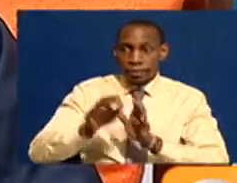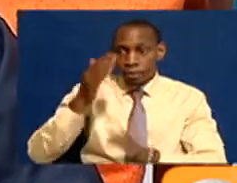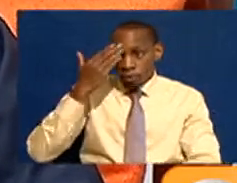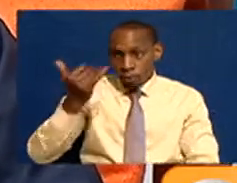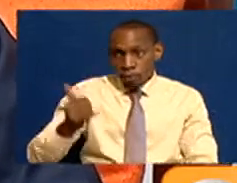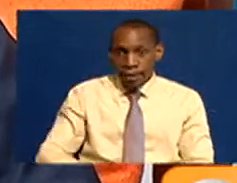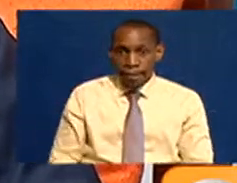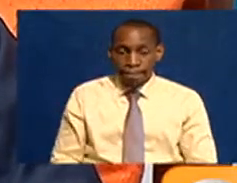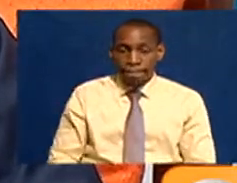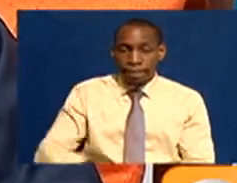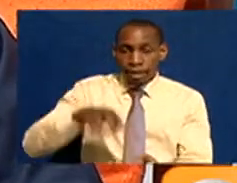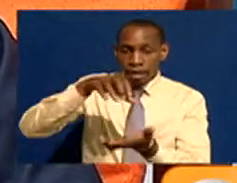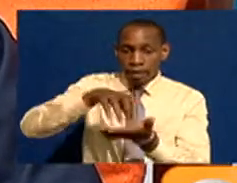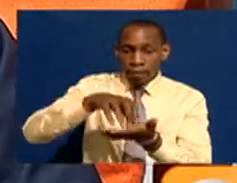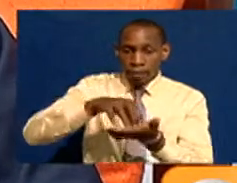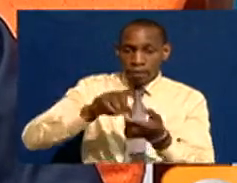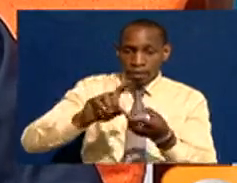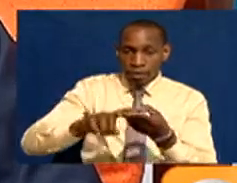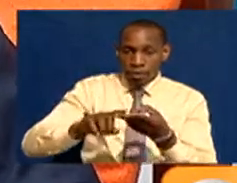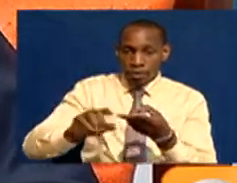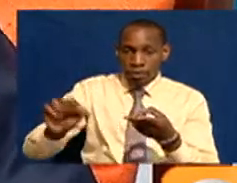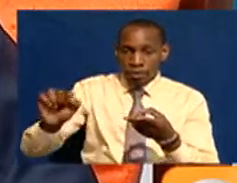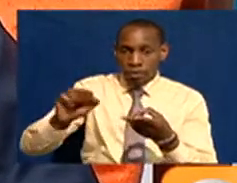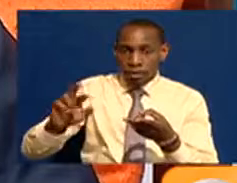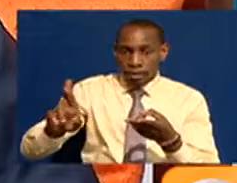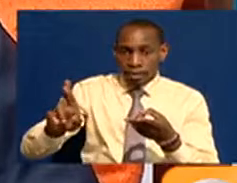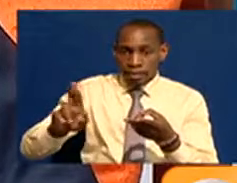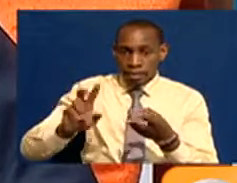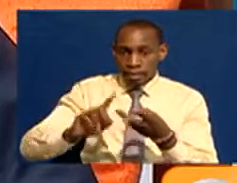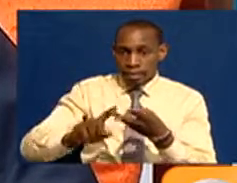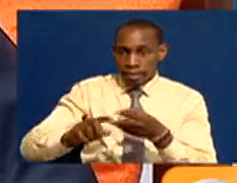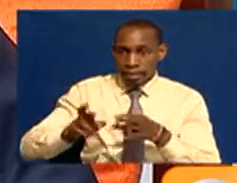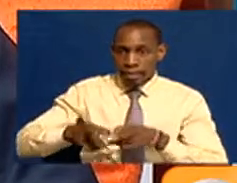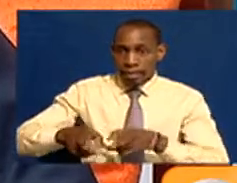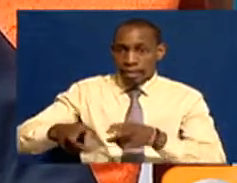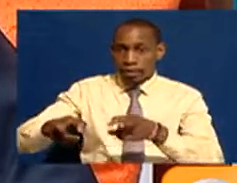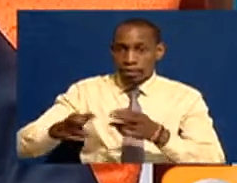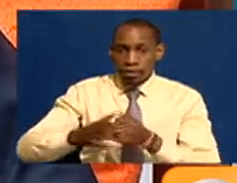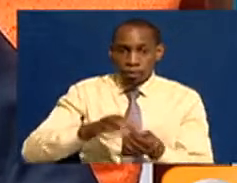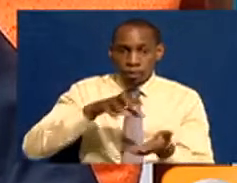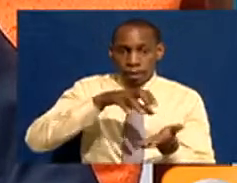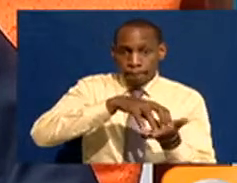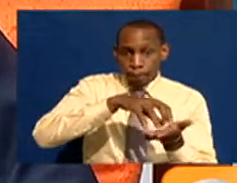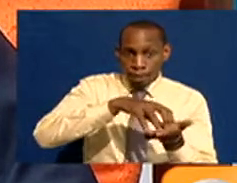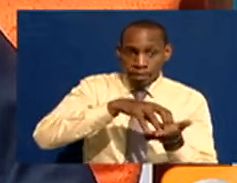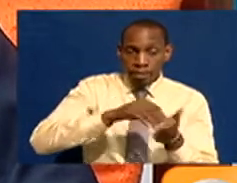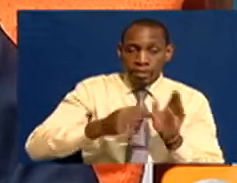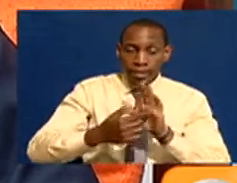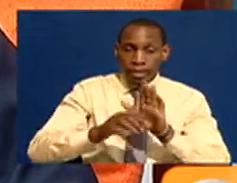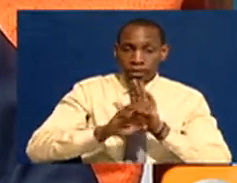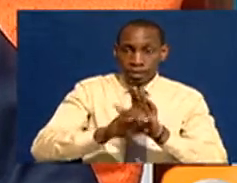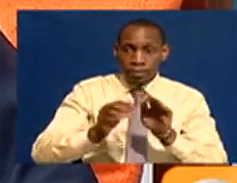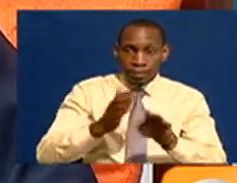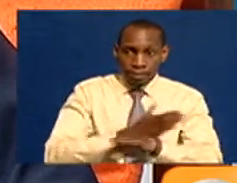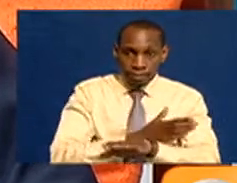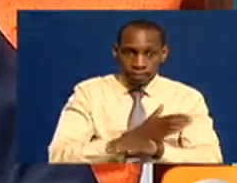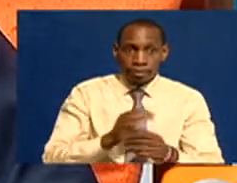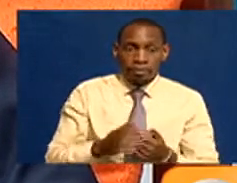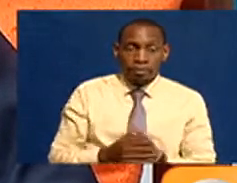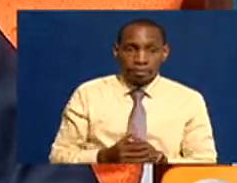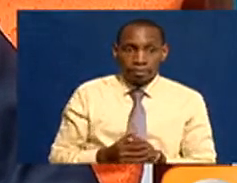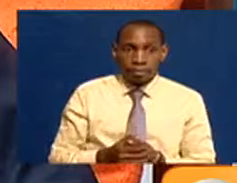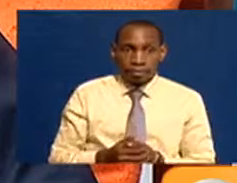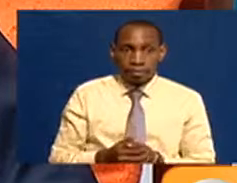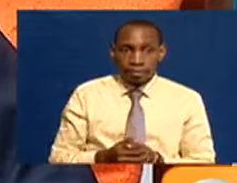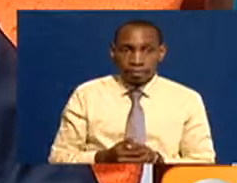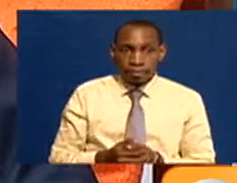the port SGR up to the roads. At the port, and I gave that example earlier, and I think I saw